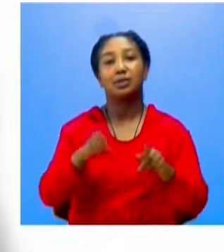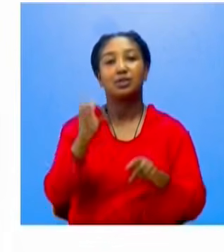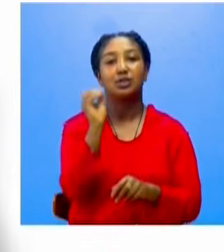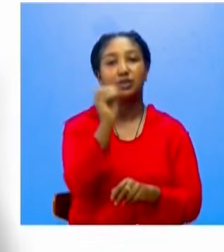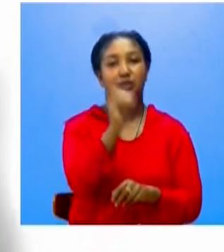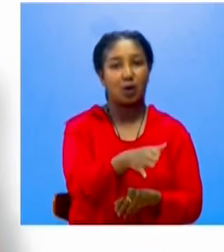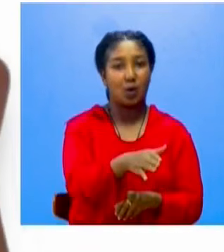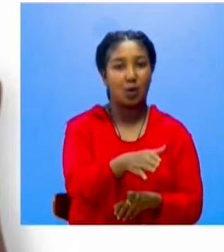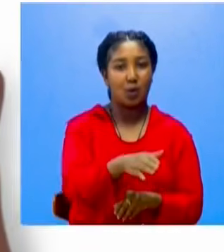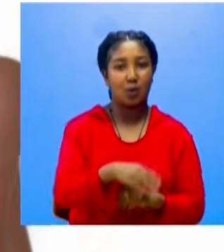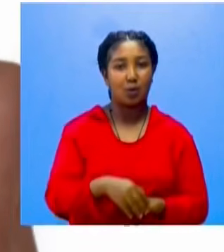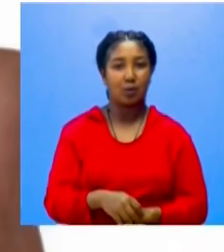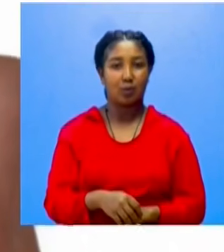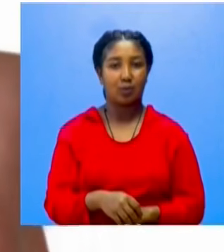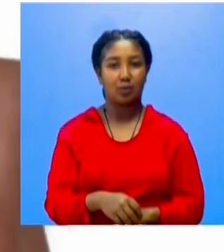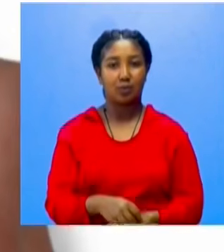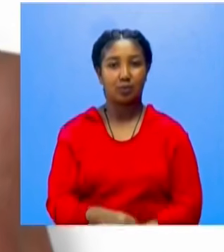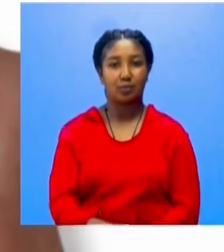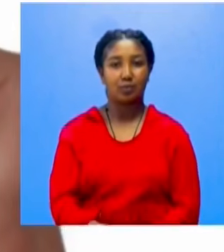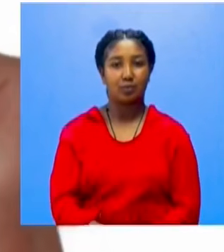throw